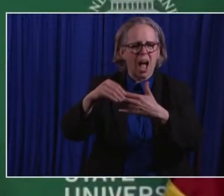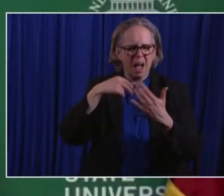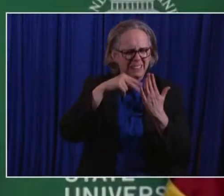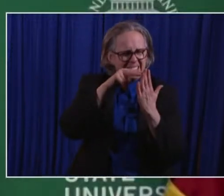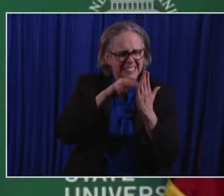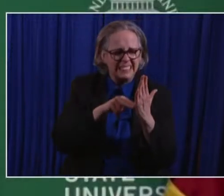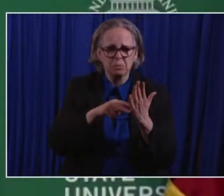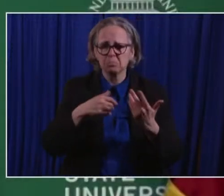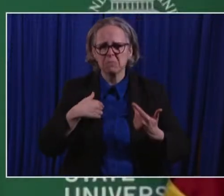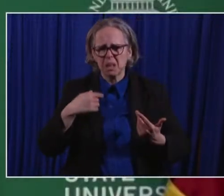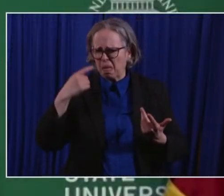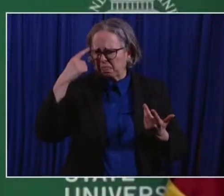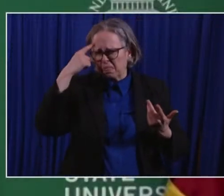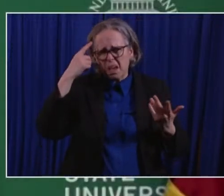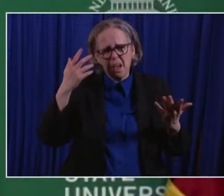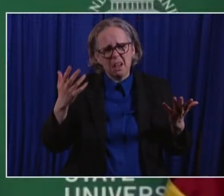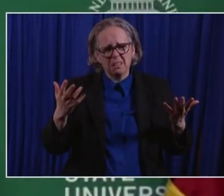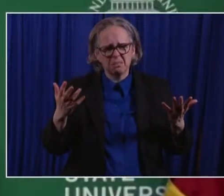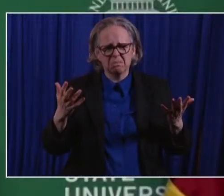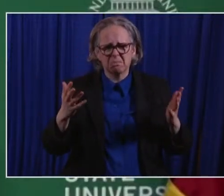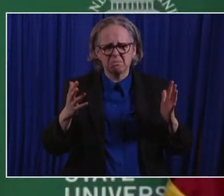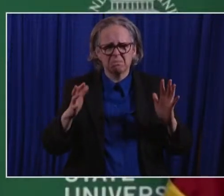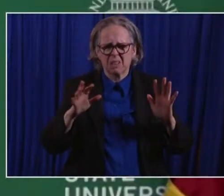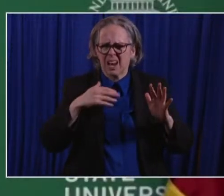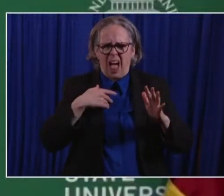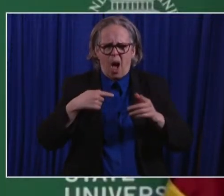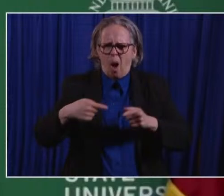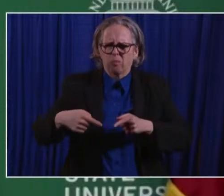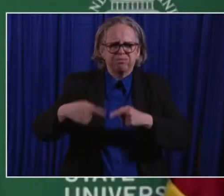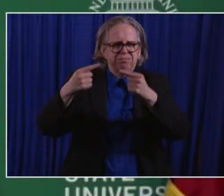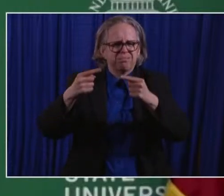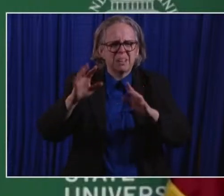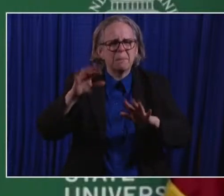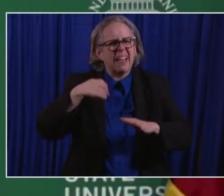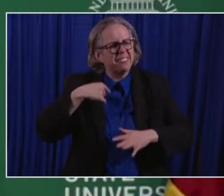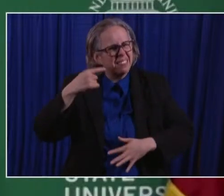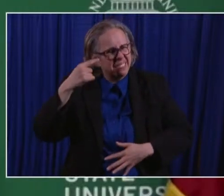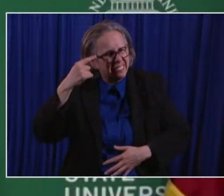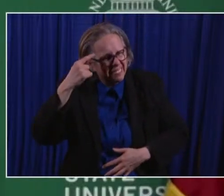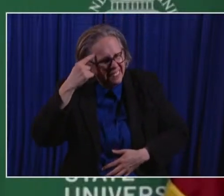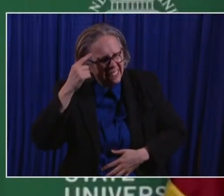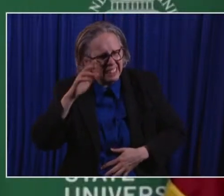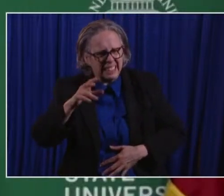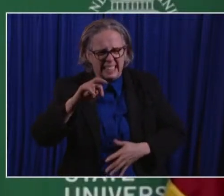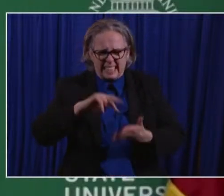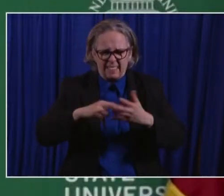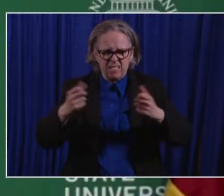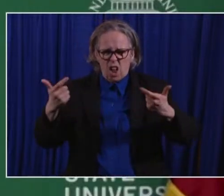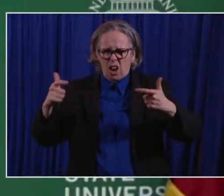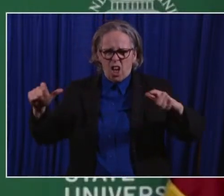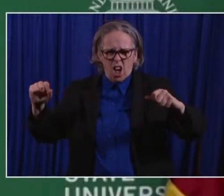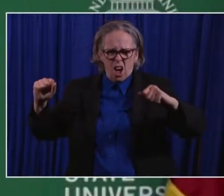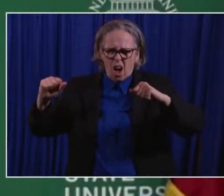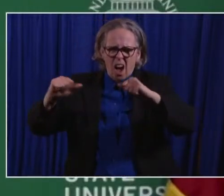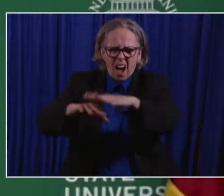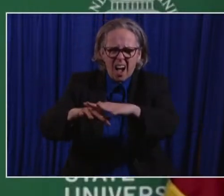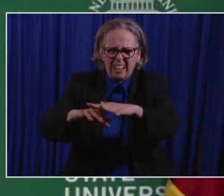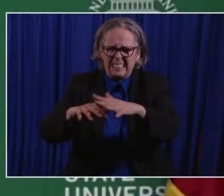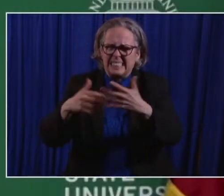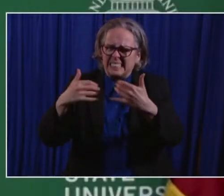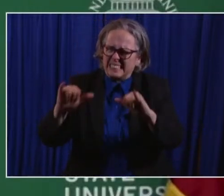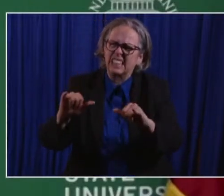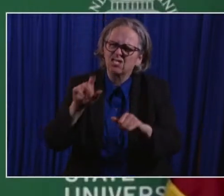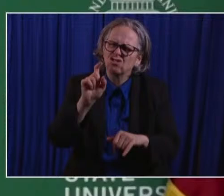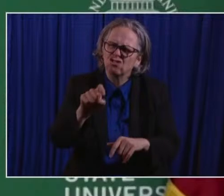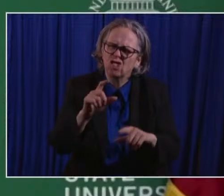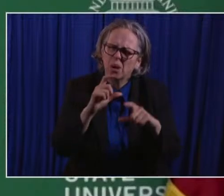said. If you're out and you can maintain some distance, you don't have to wear a mask. But if you're in a crowded event,